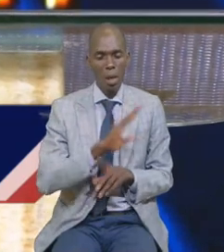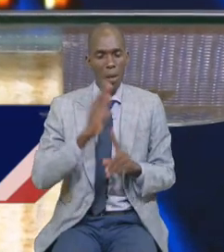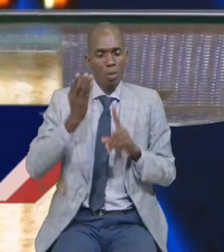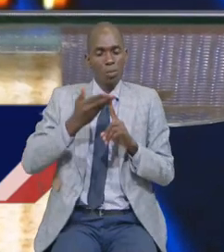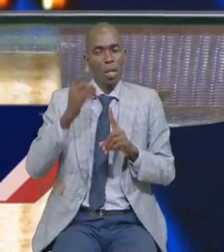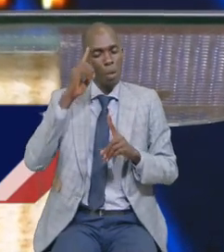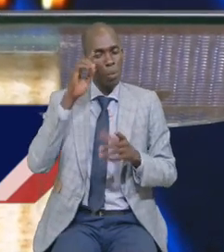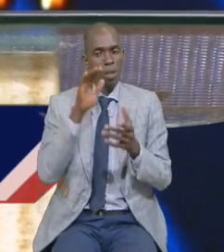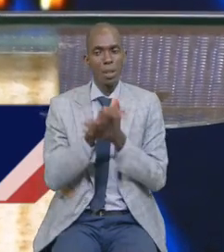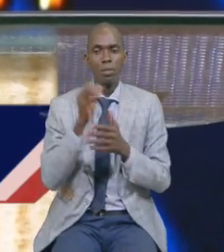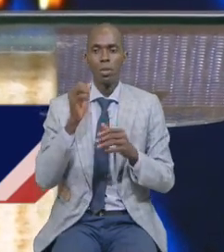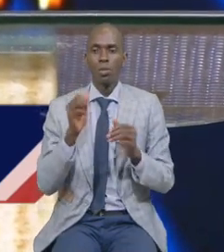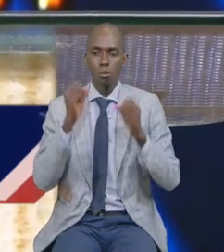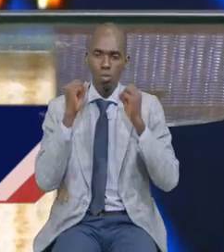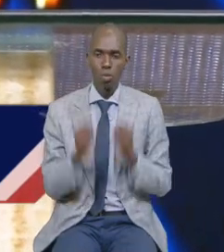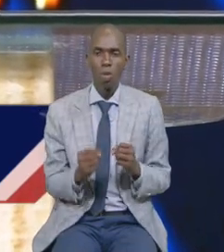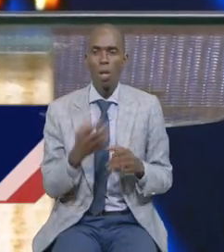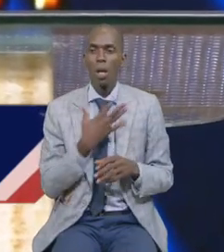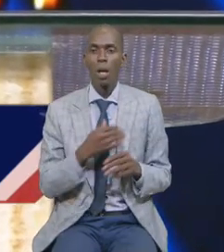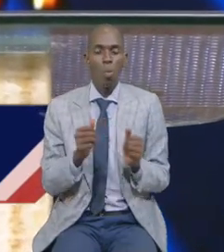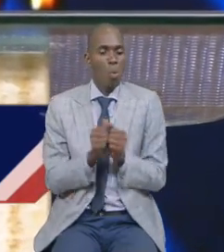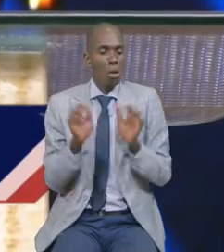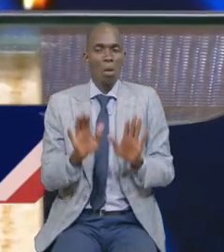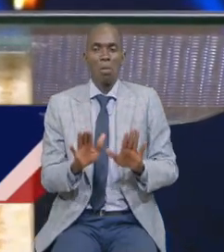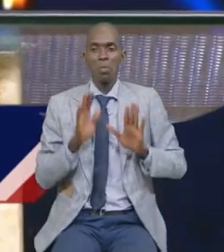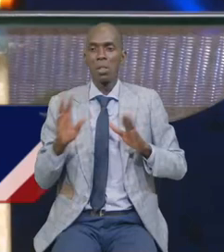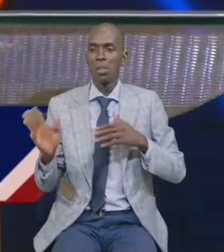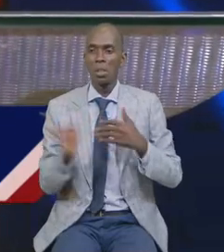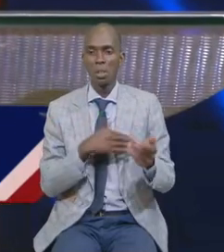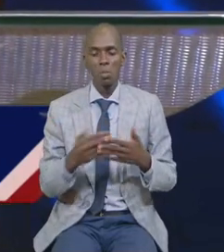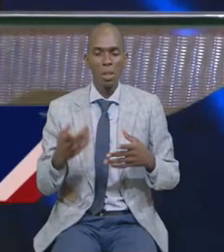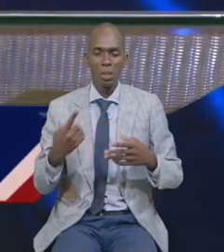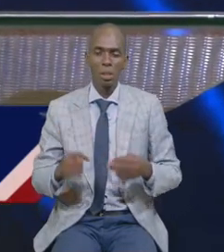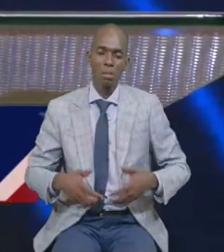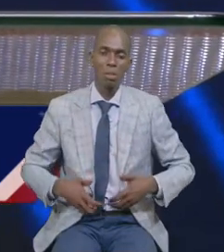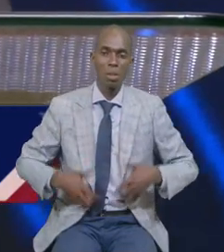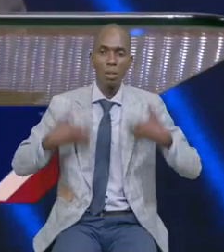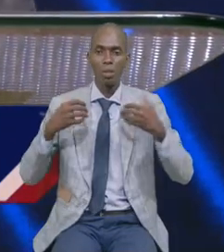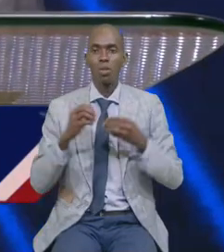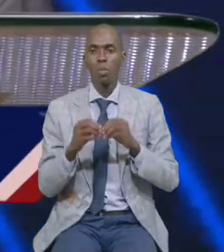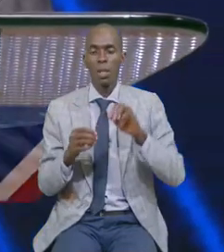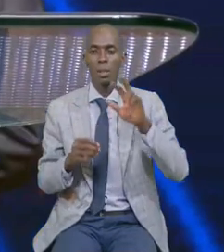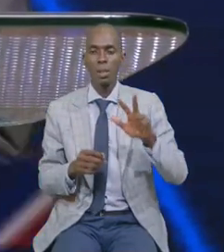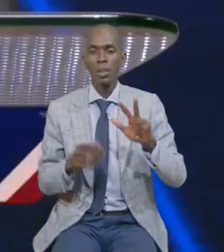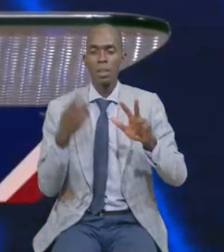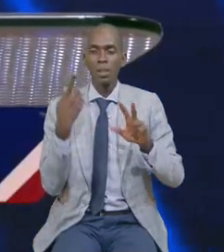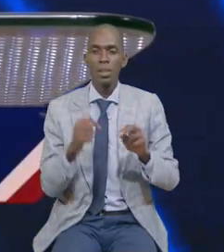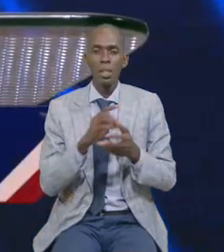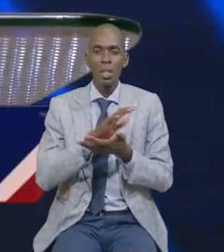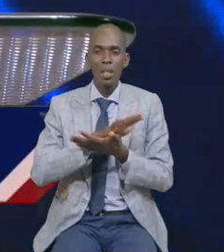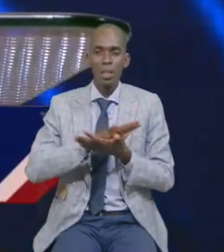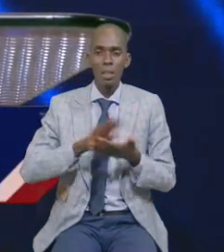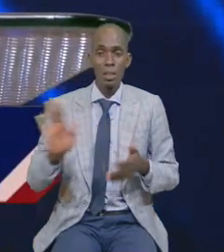were fearless despite his fury. Number three, the clear consecration